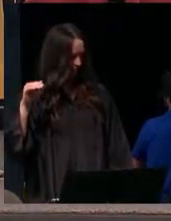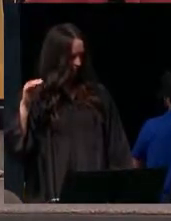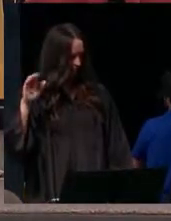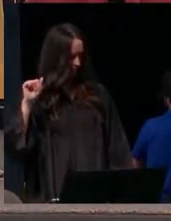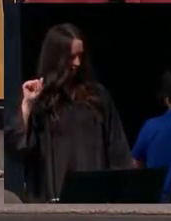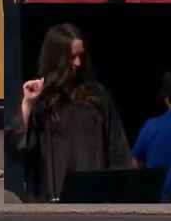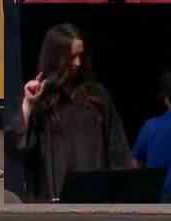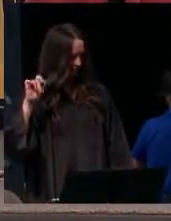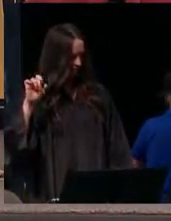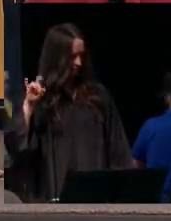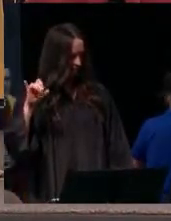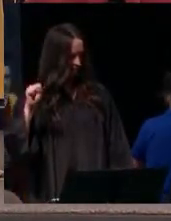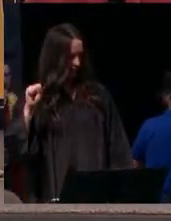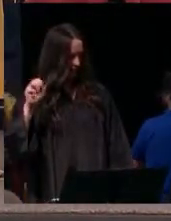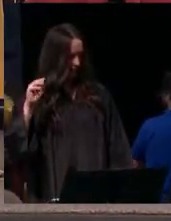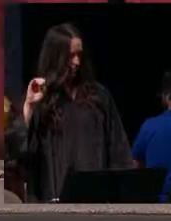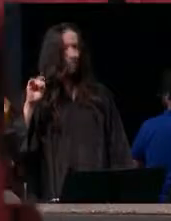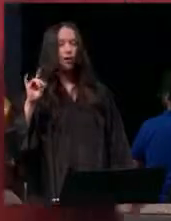Alexis McCoster.